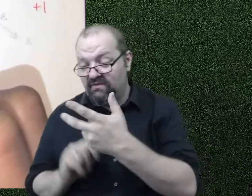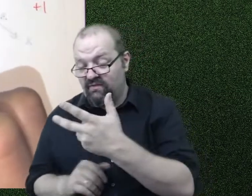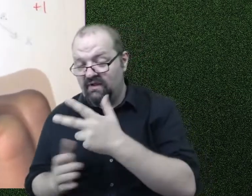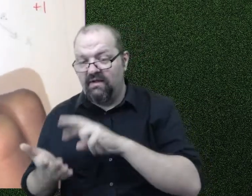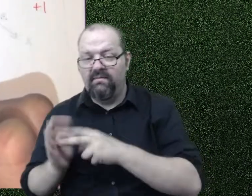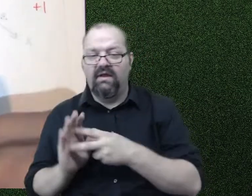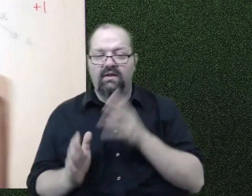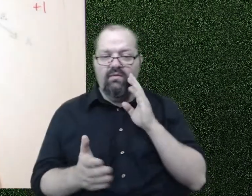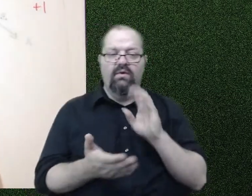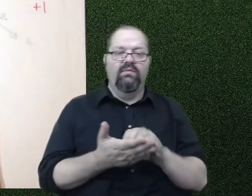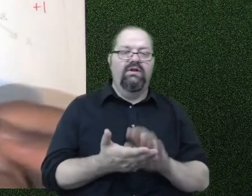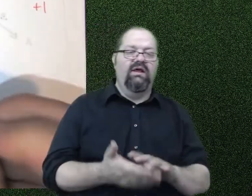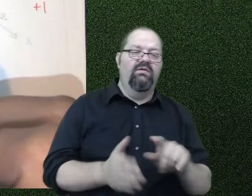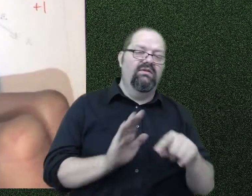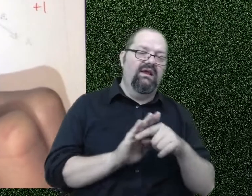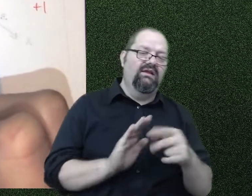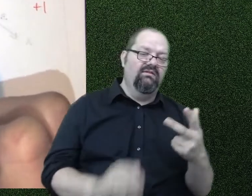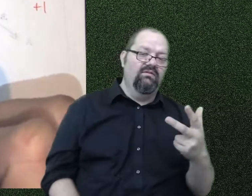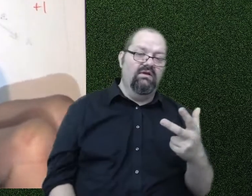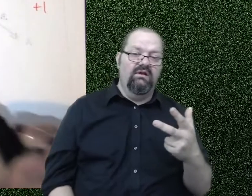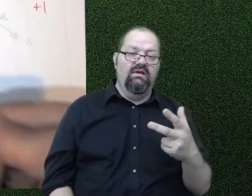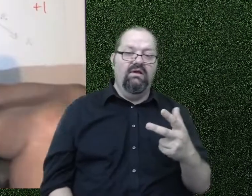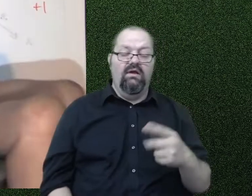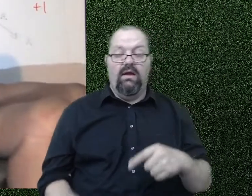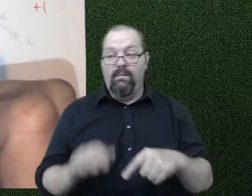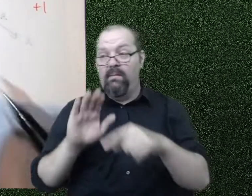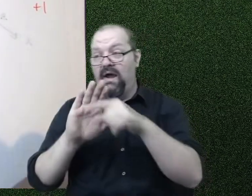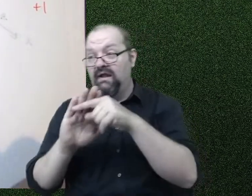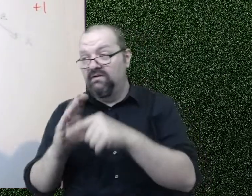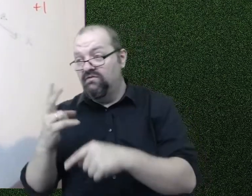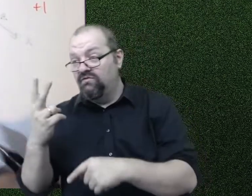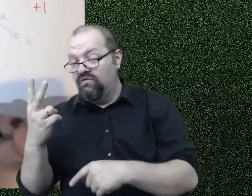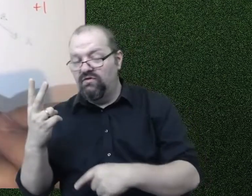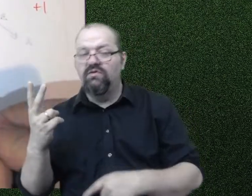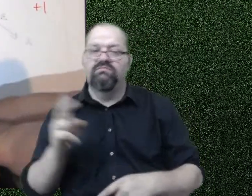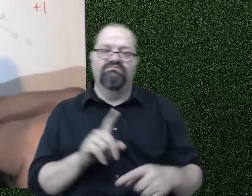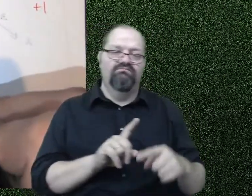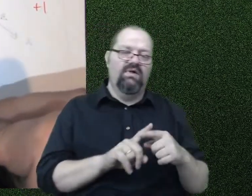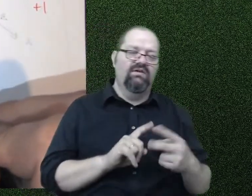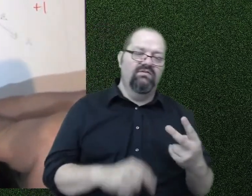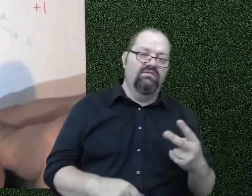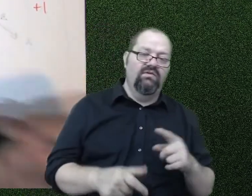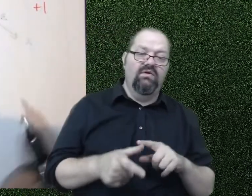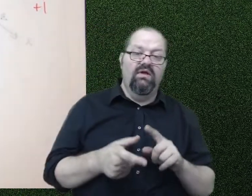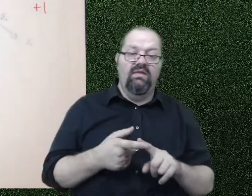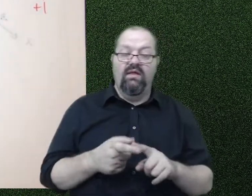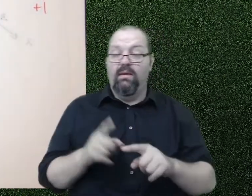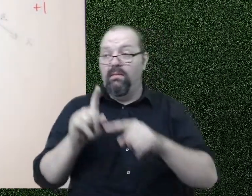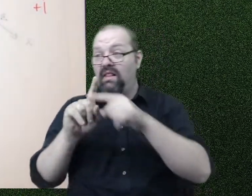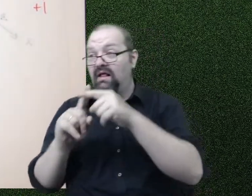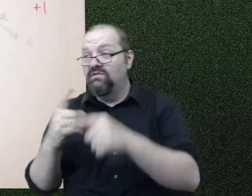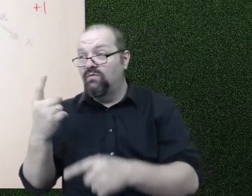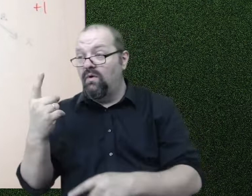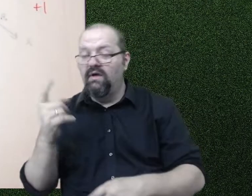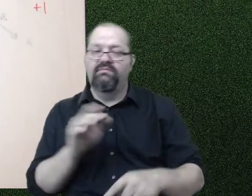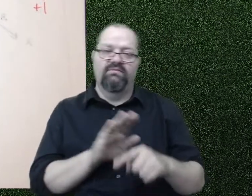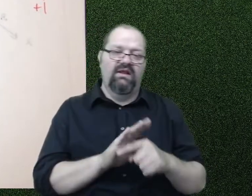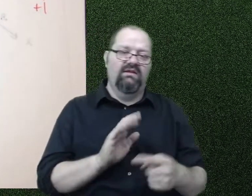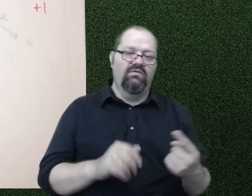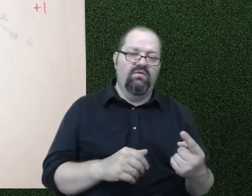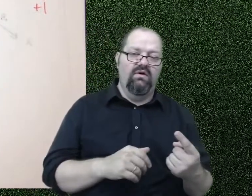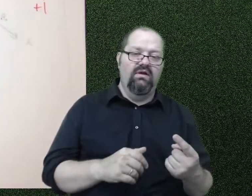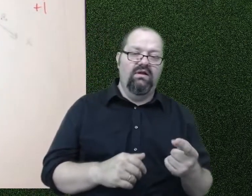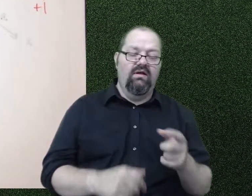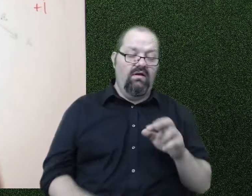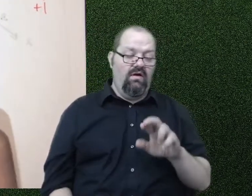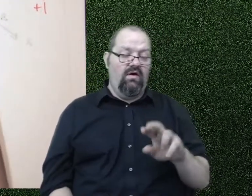going to be a -3. When I see a -2, it's going to be a 2. When I see a +1, that's going to be a -1. R squared is